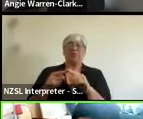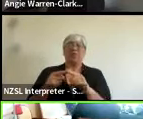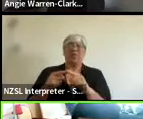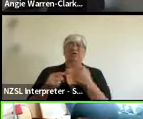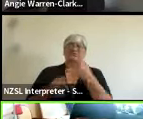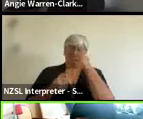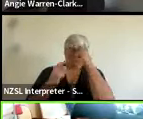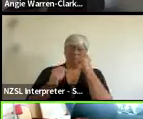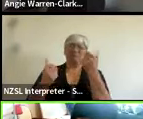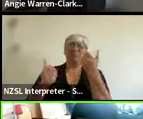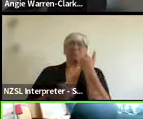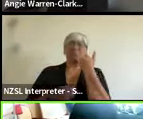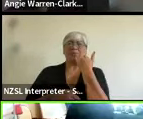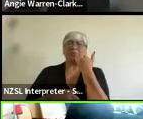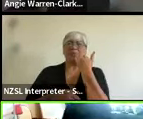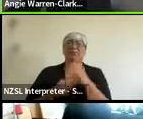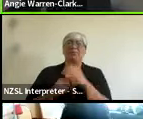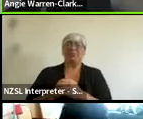past